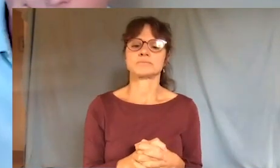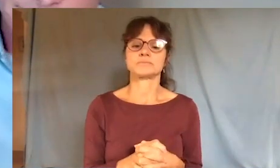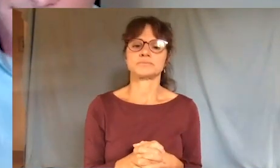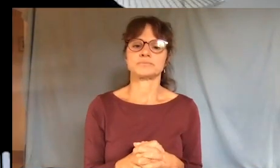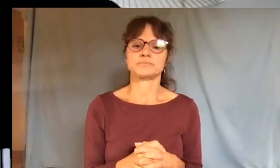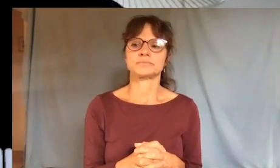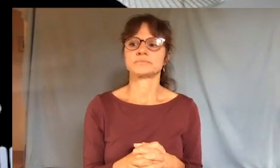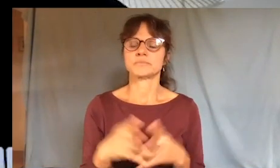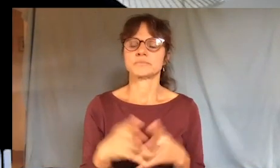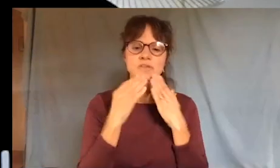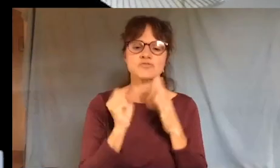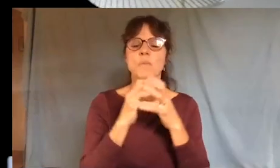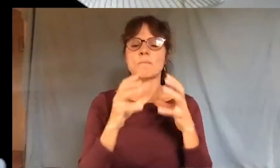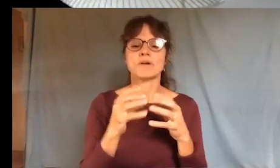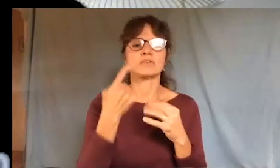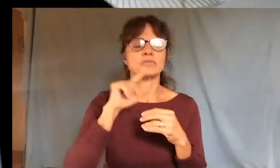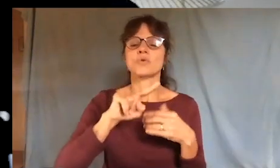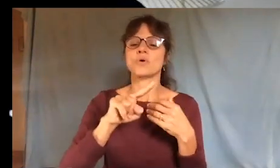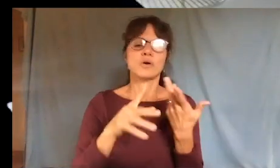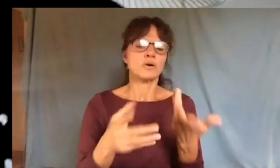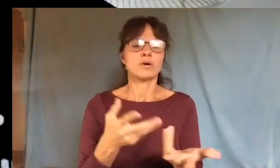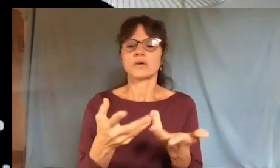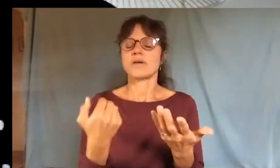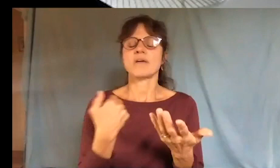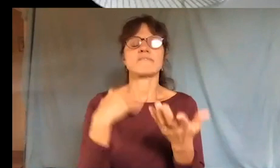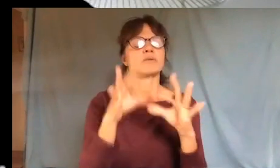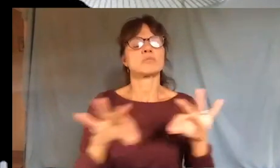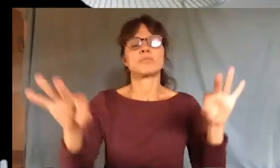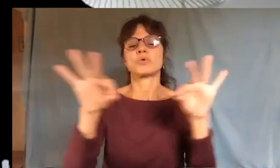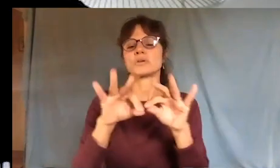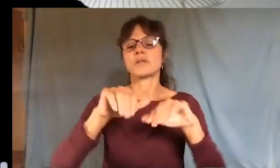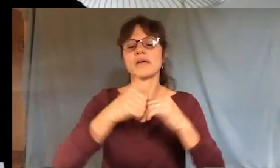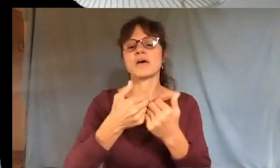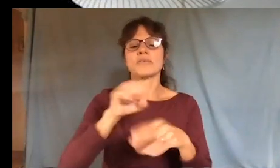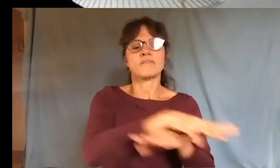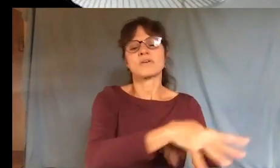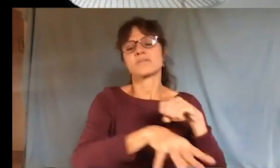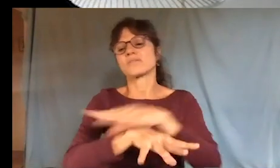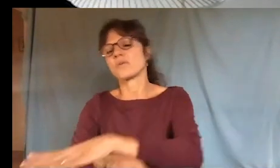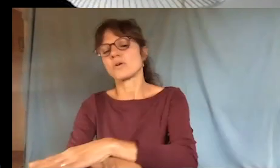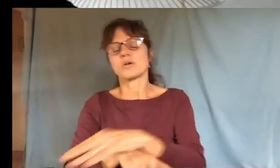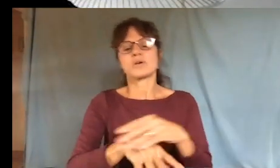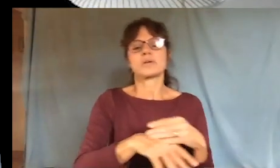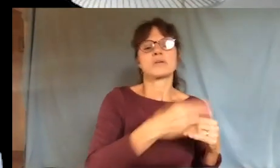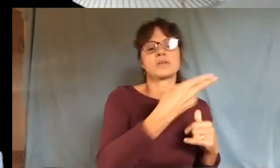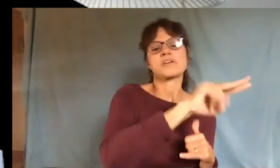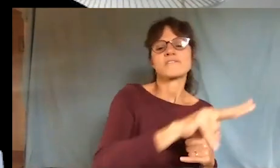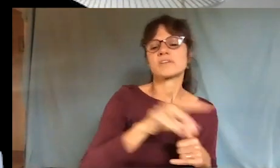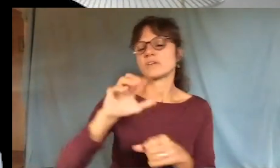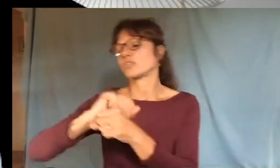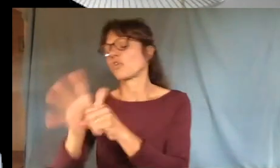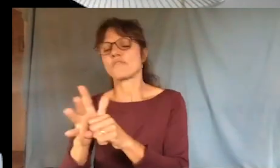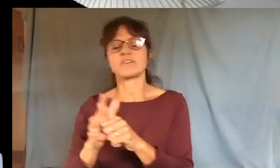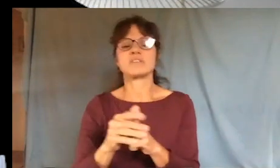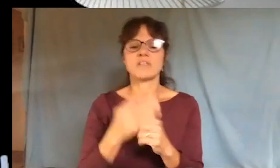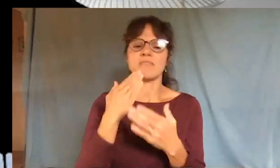Thanks so much, John, for highlighting the importance of intersectionality between these co-occurring pandemics.